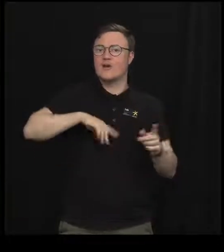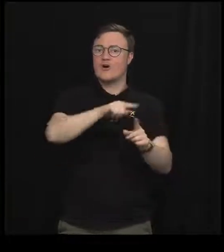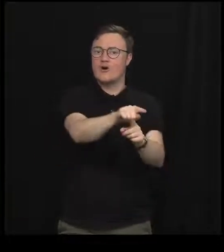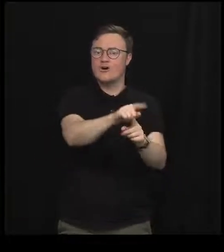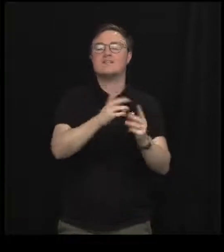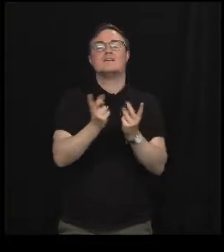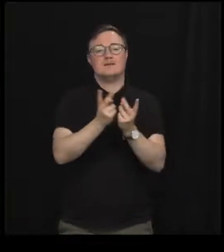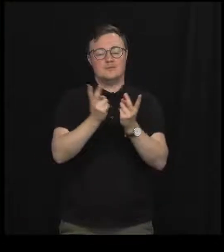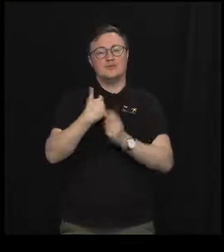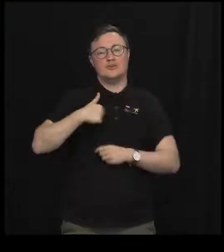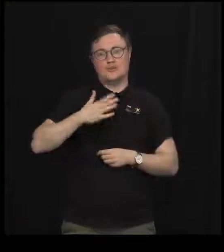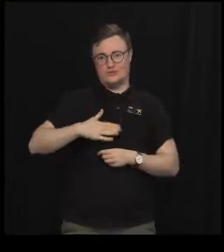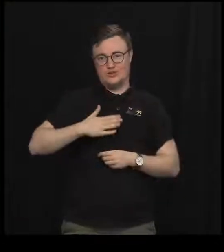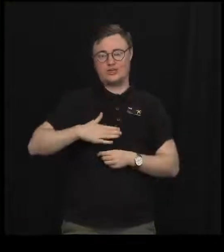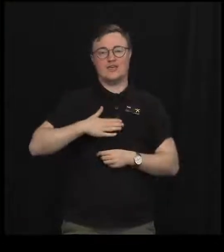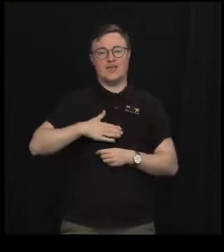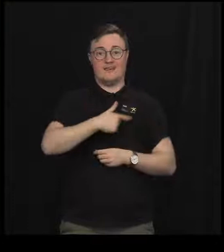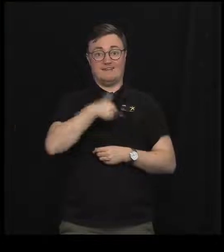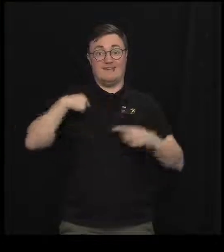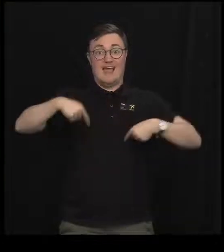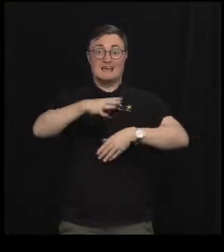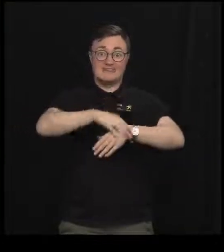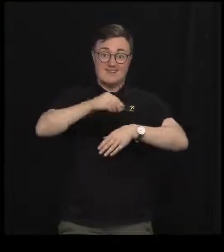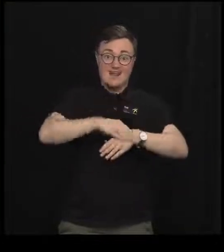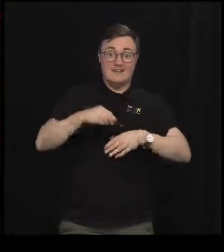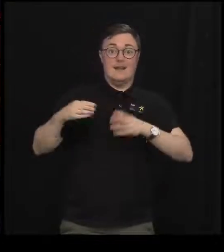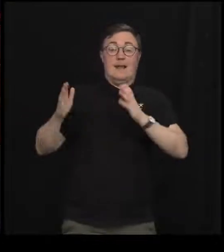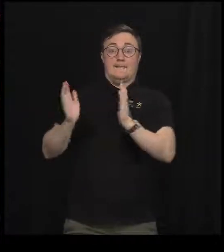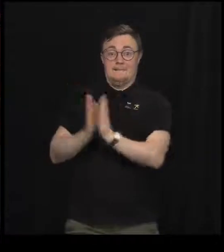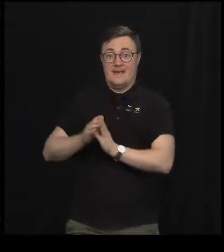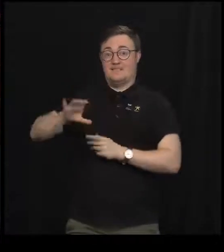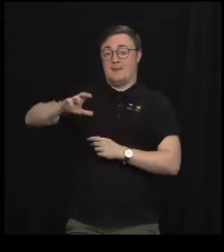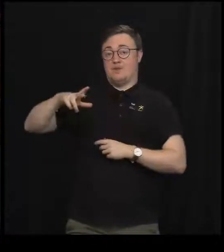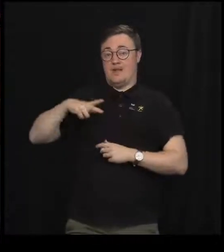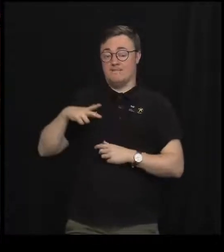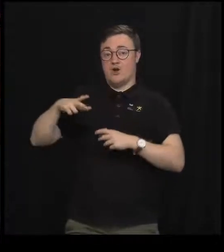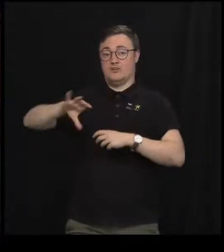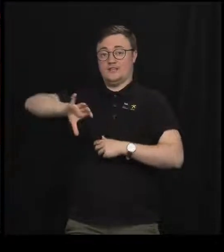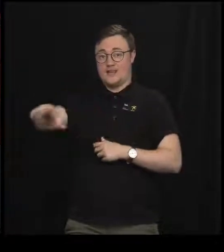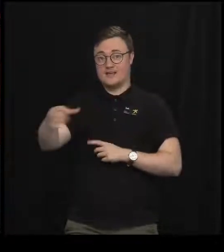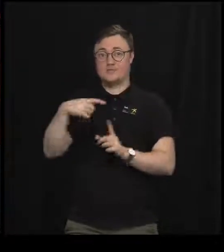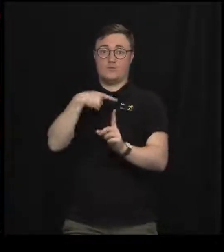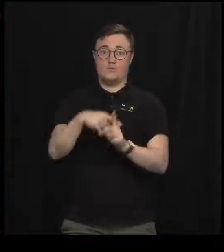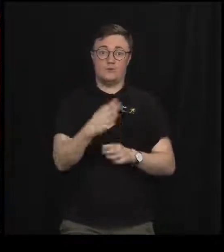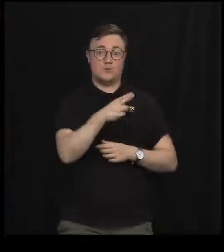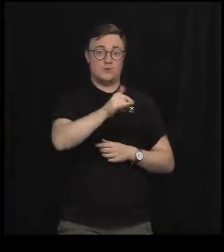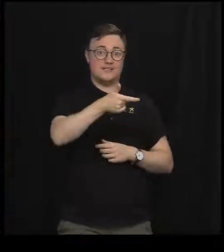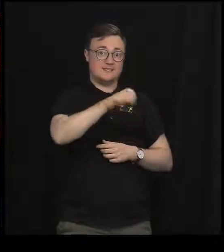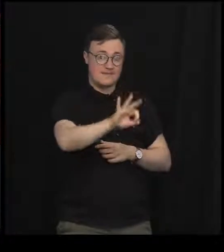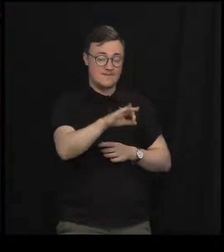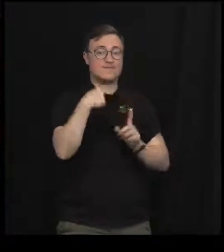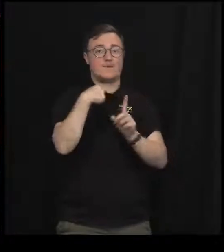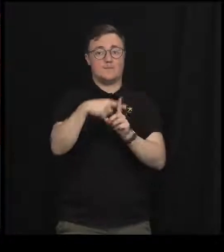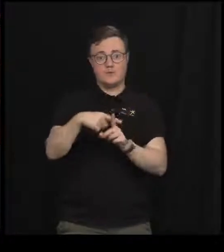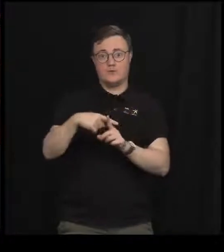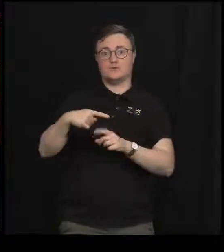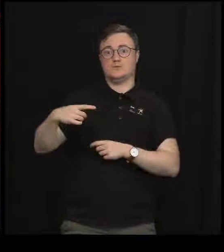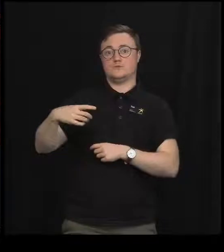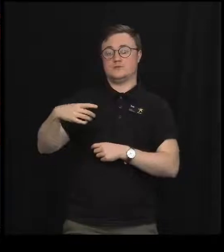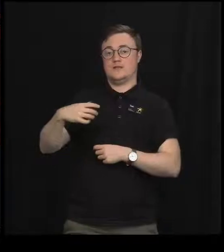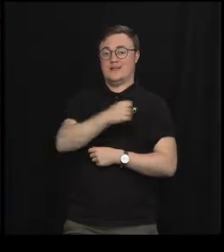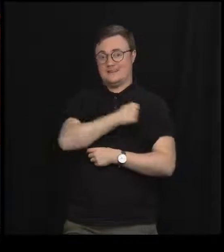forefront with the private sector, with the government, of course, with our colleagues at UNICEF. Good. So, Carl, we know